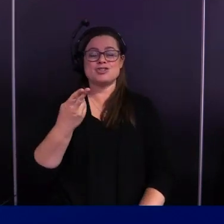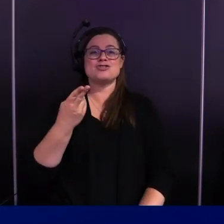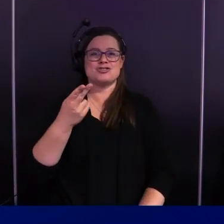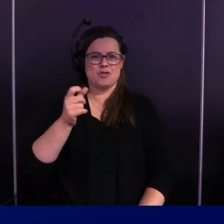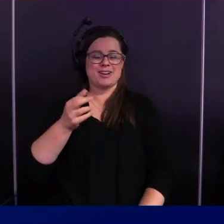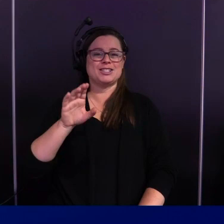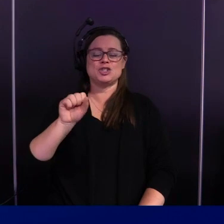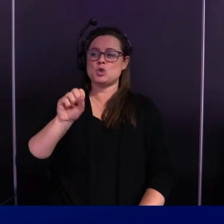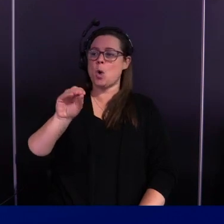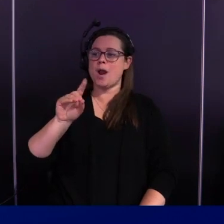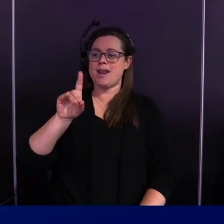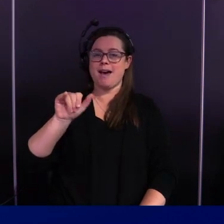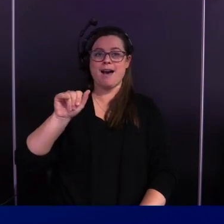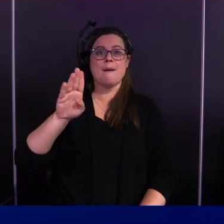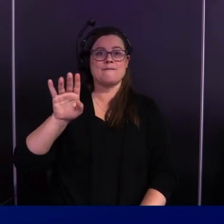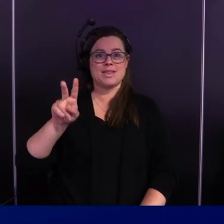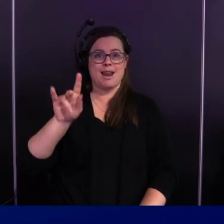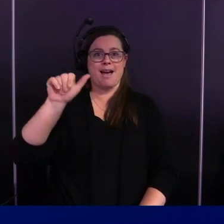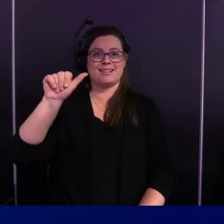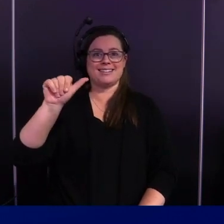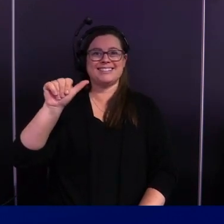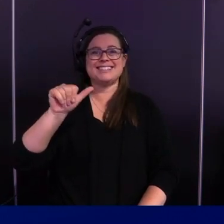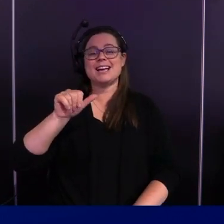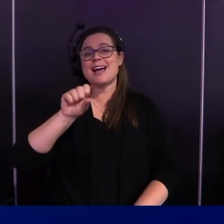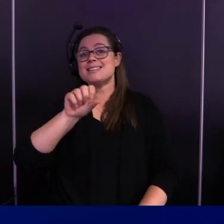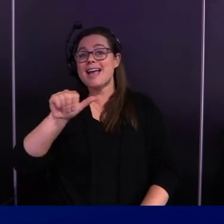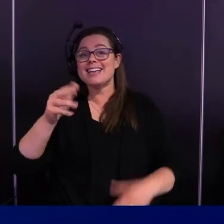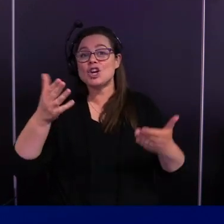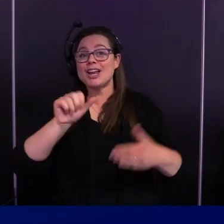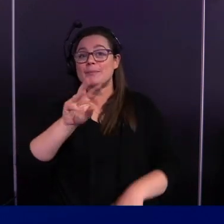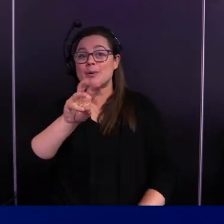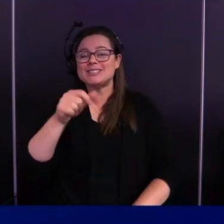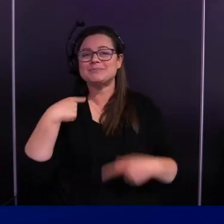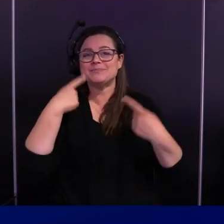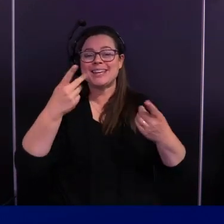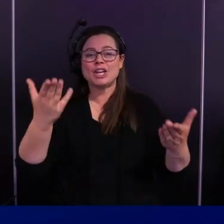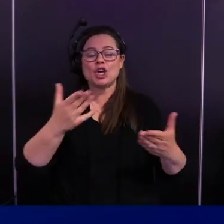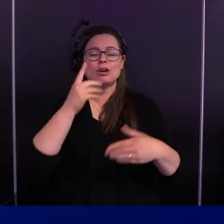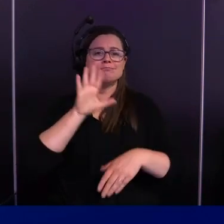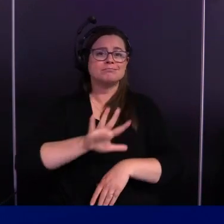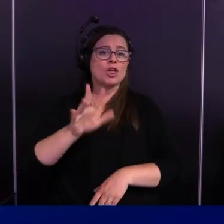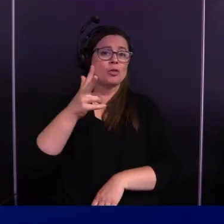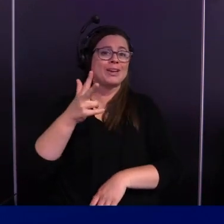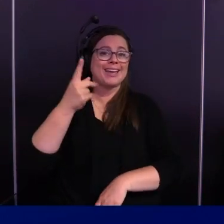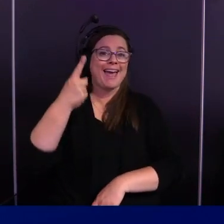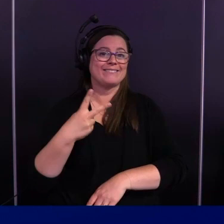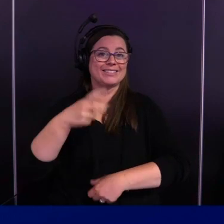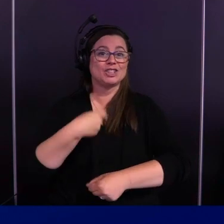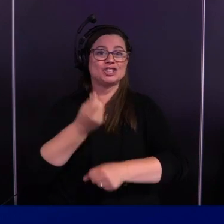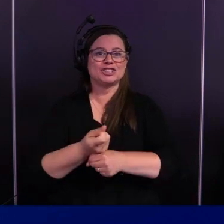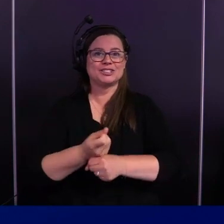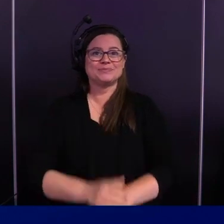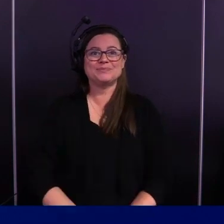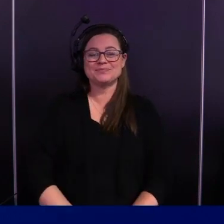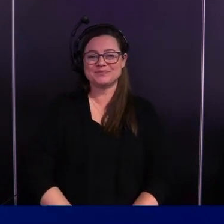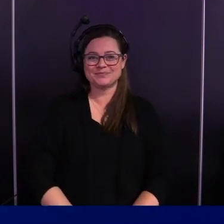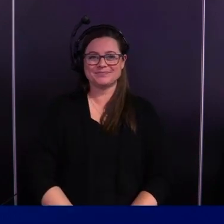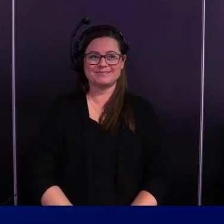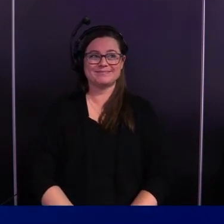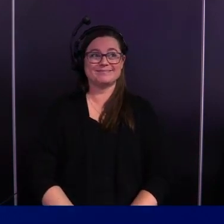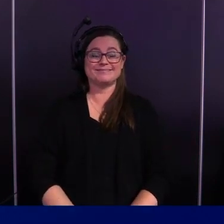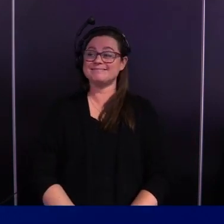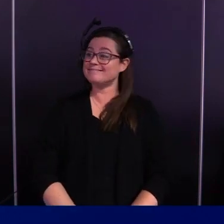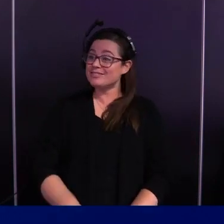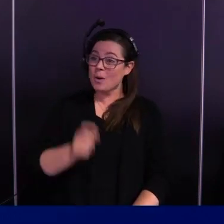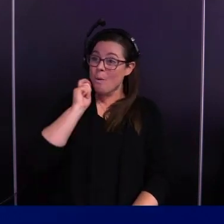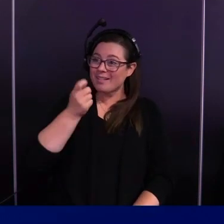I'm a principal solutions architect at AWS. I've been with AWS about 3.5 years. Awesome,